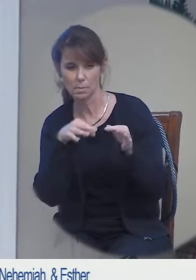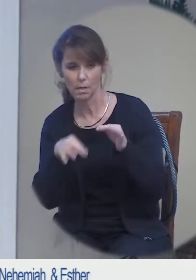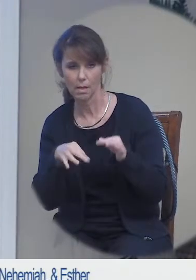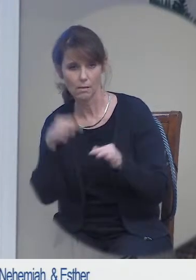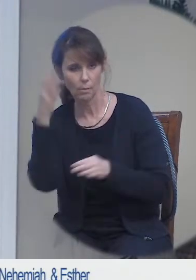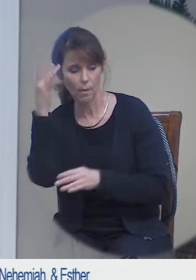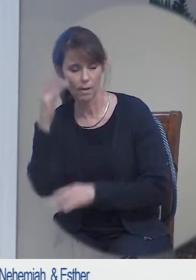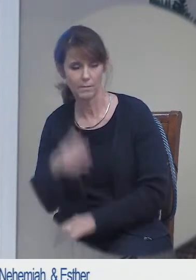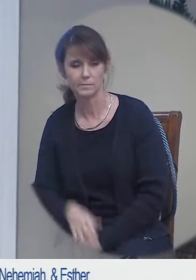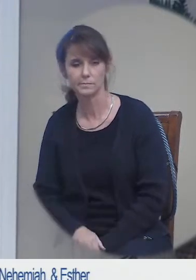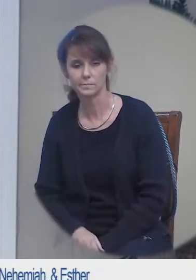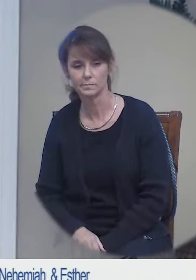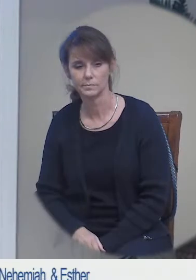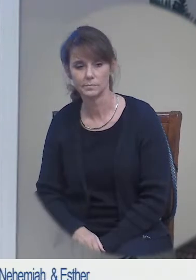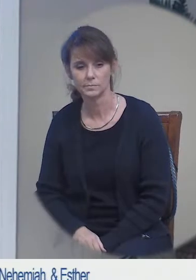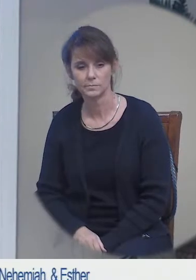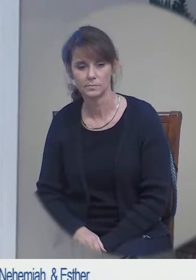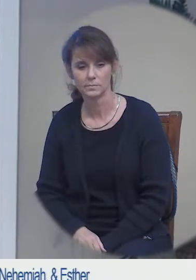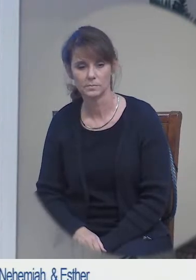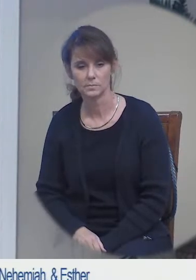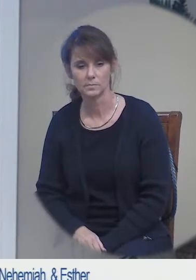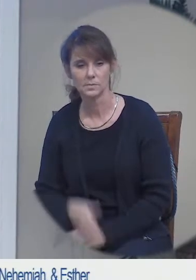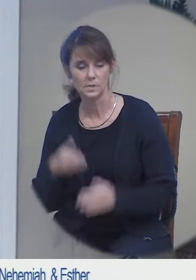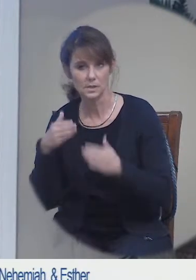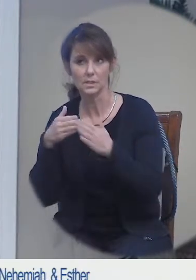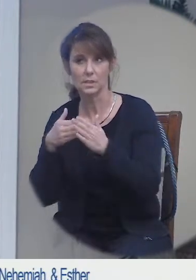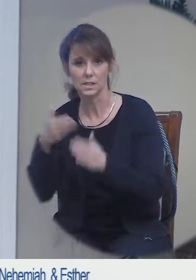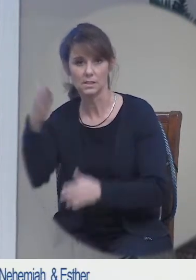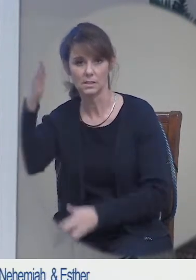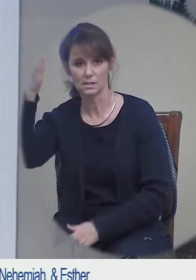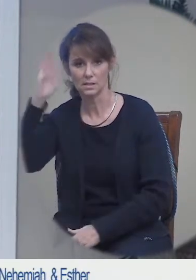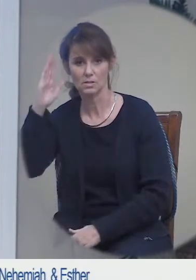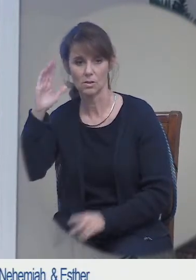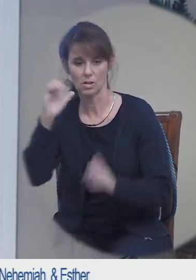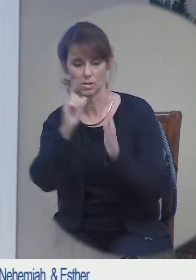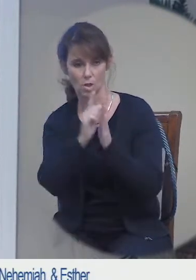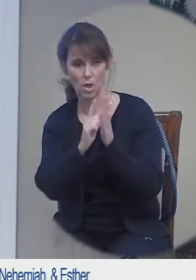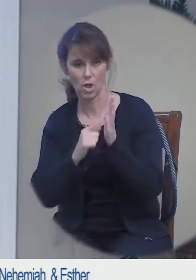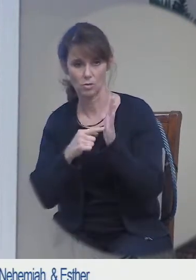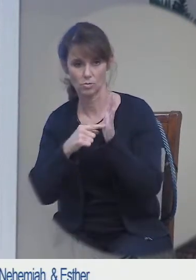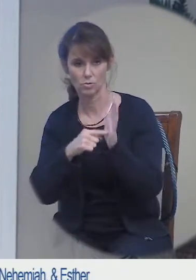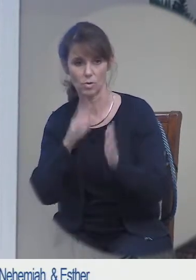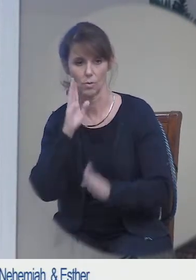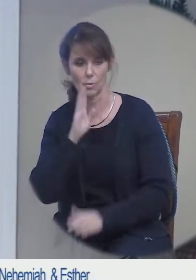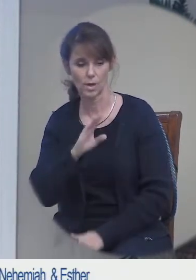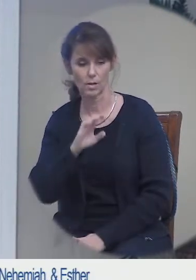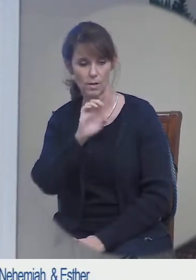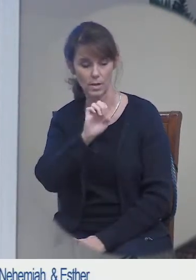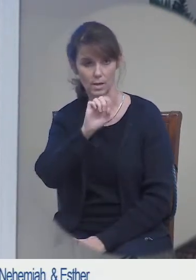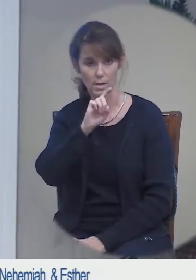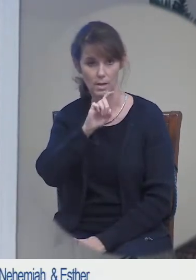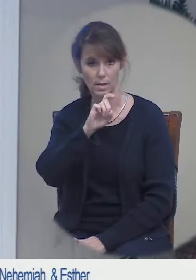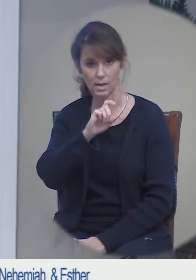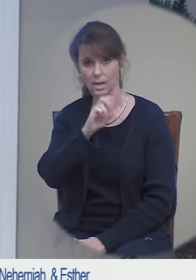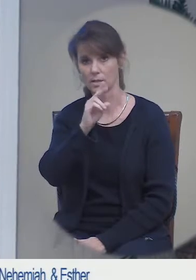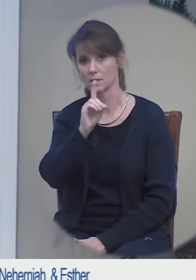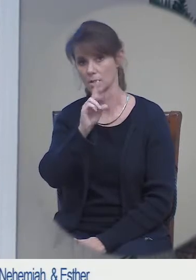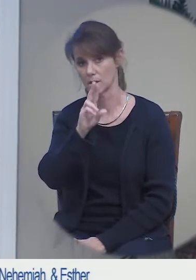quickly where it violates God's law, and we'll turn there. The Exodus chapter 22.